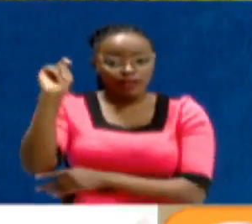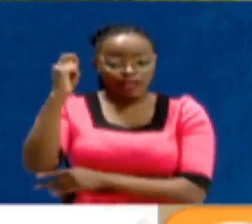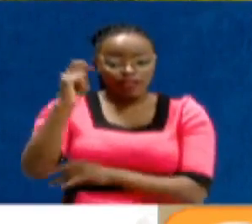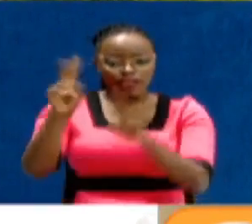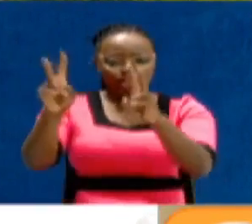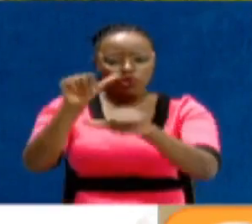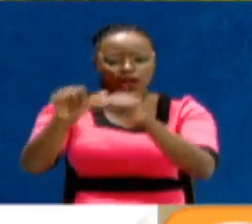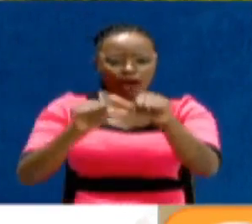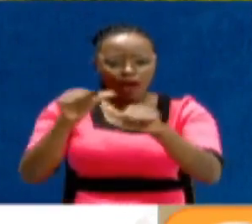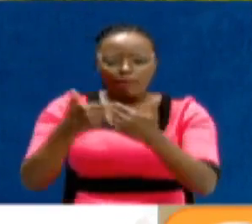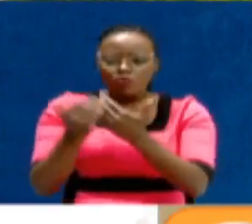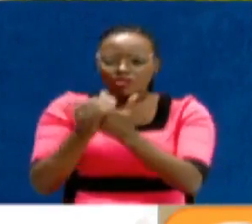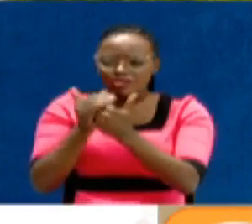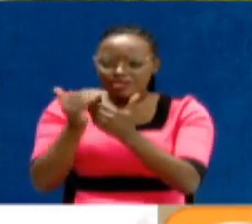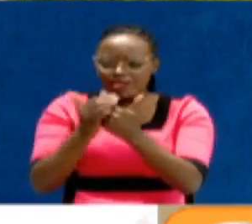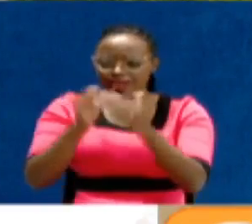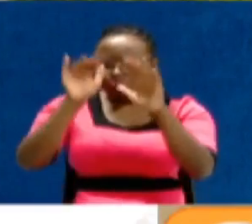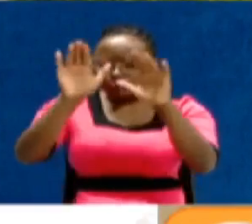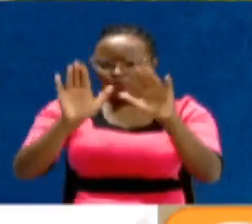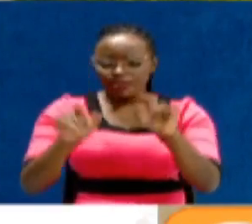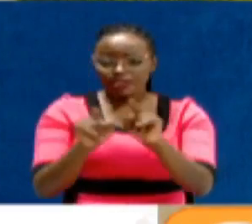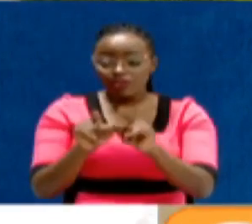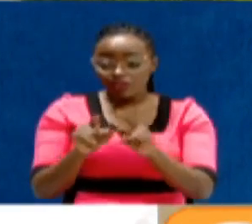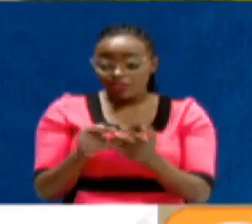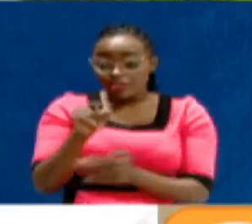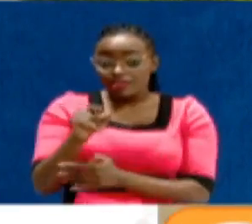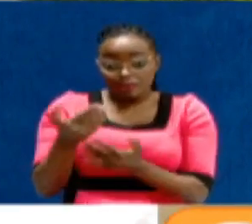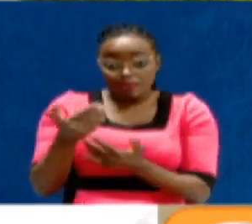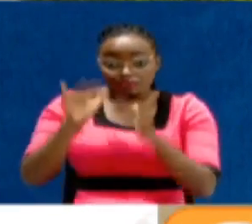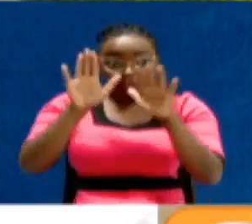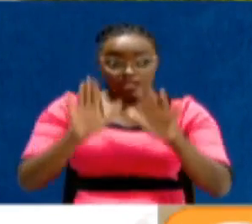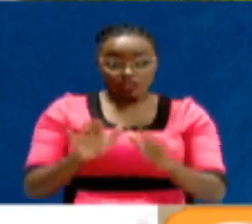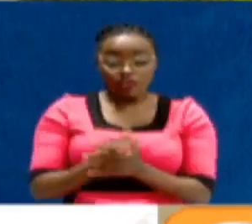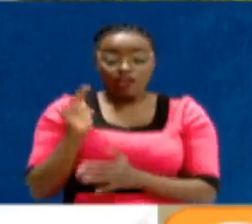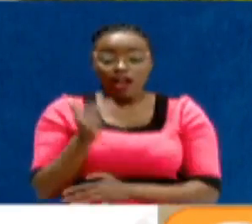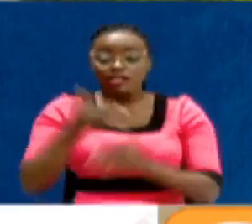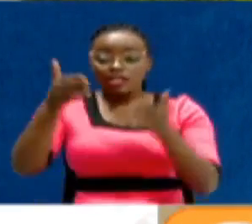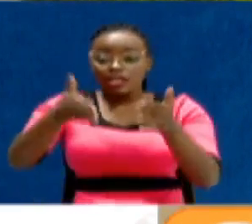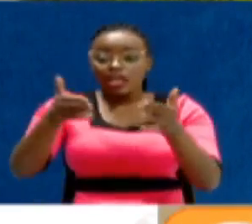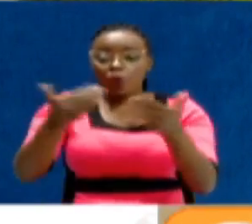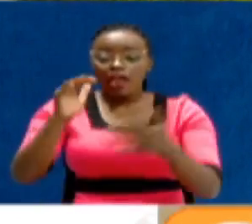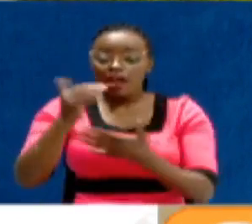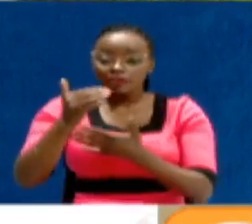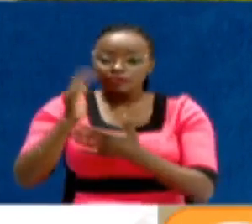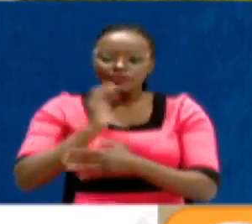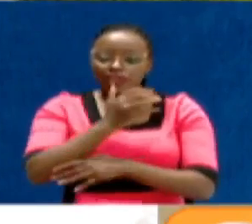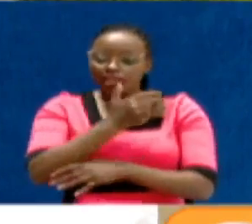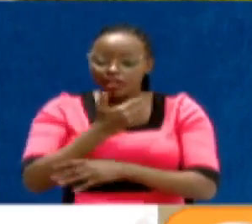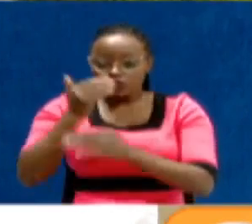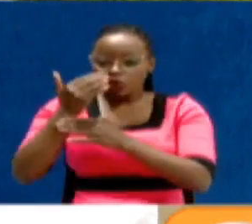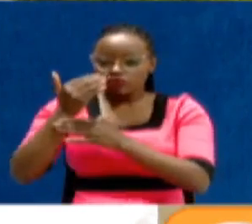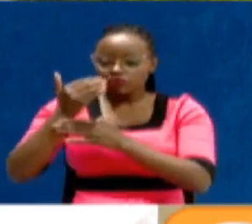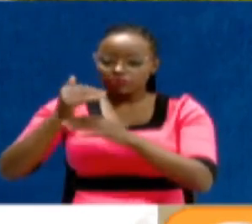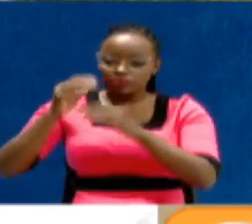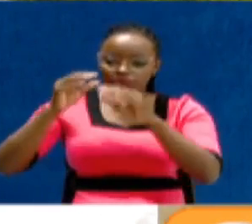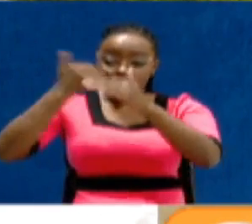the issue of critical care in the country has become critical. We are here today at the Kenyatta University Teaching, Referral